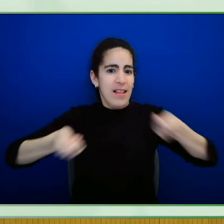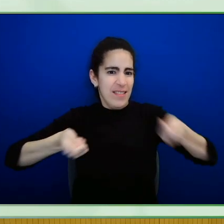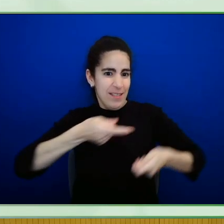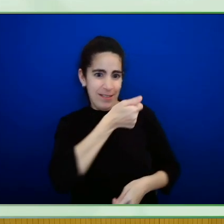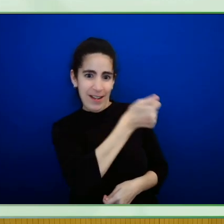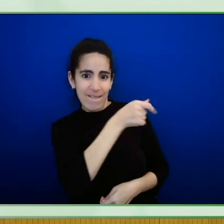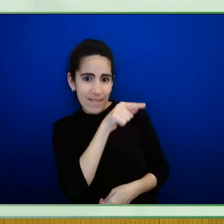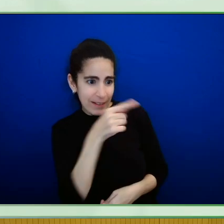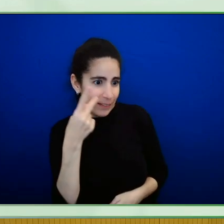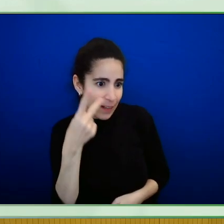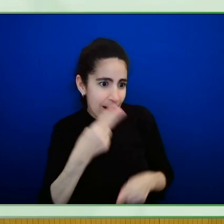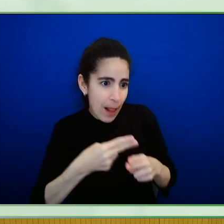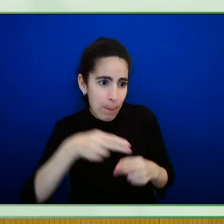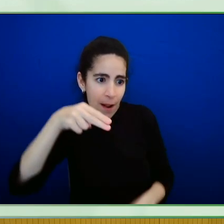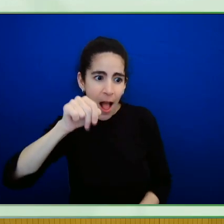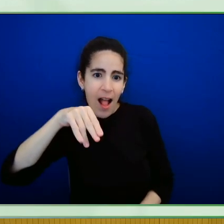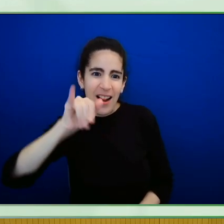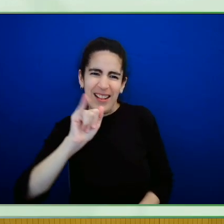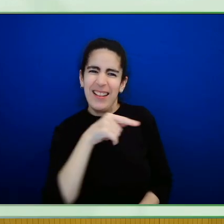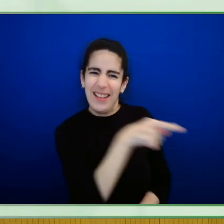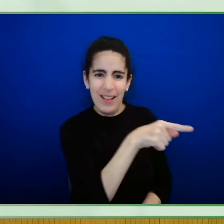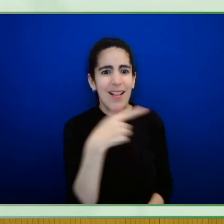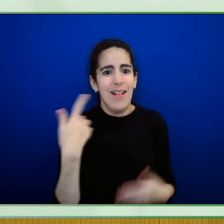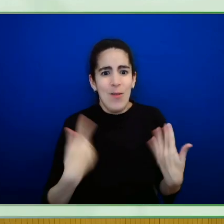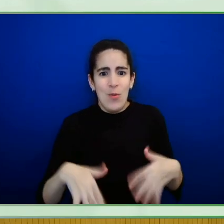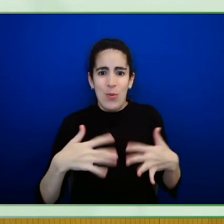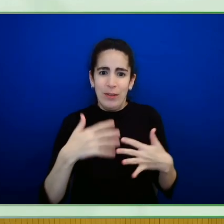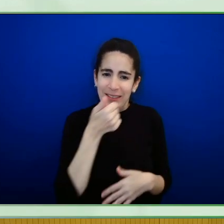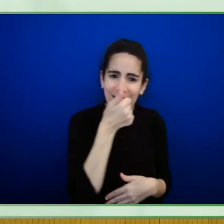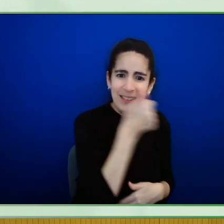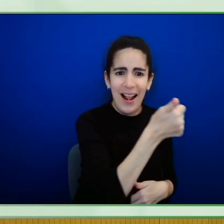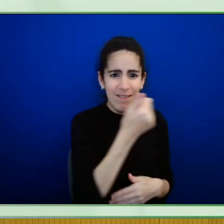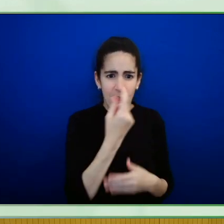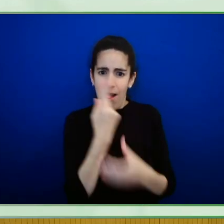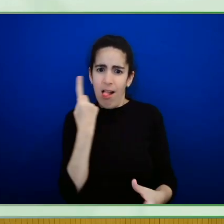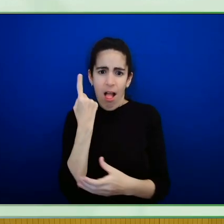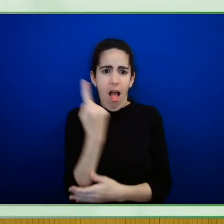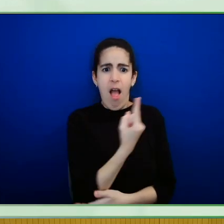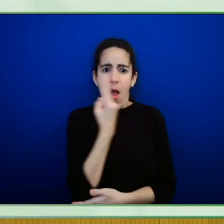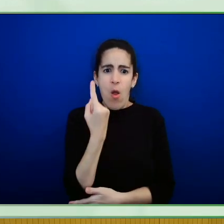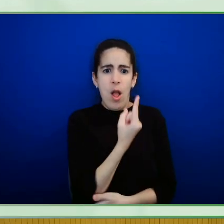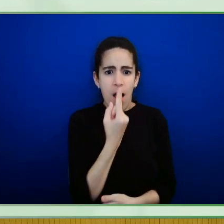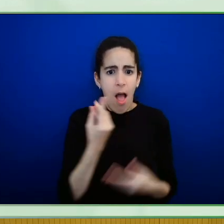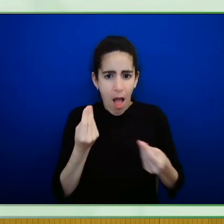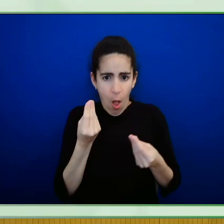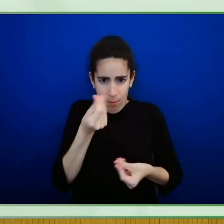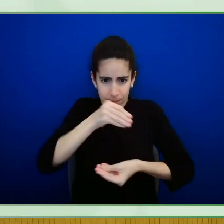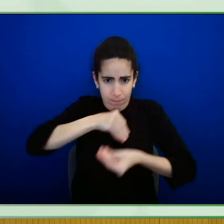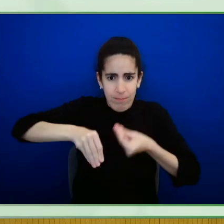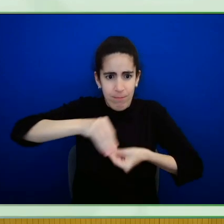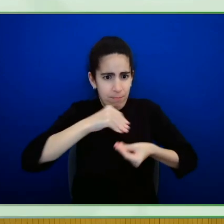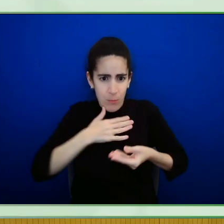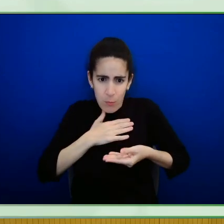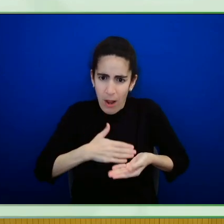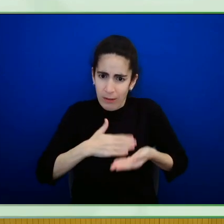paying her own expenses, and she has a purpose in life. Ever has delivered